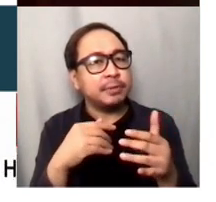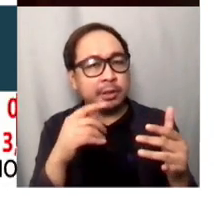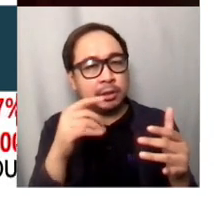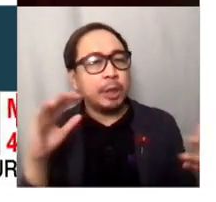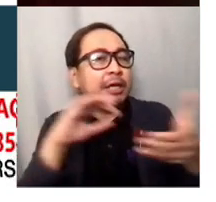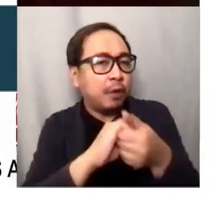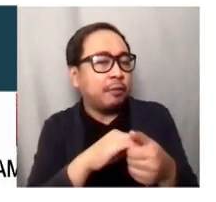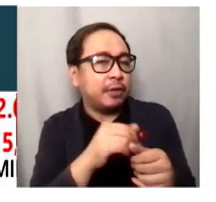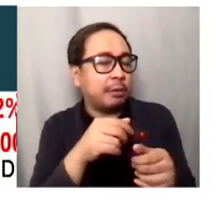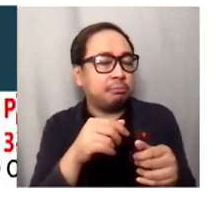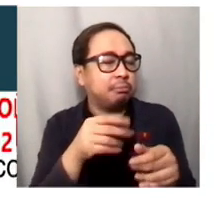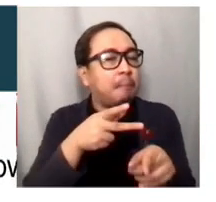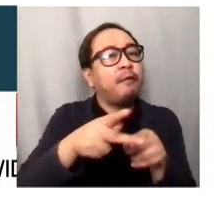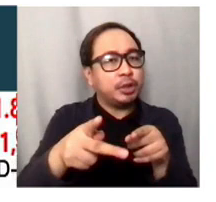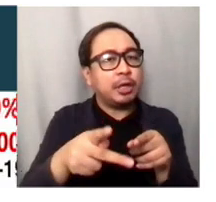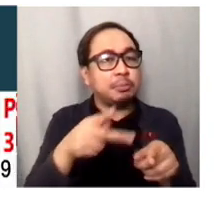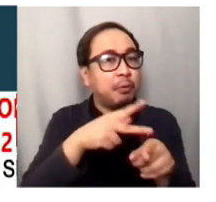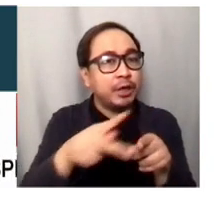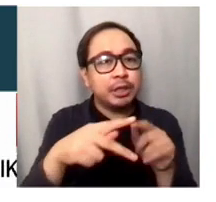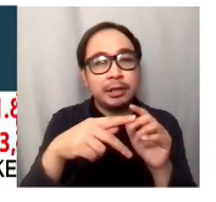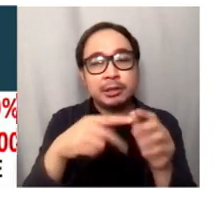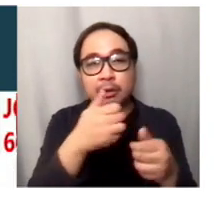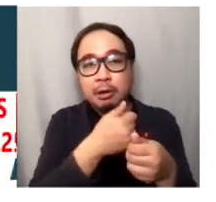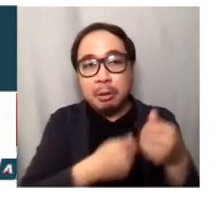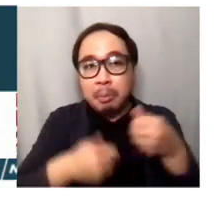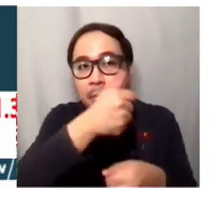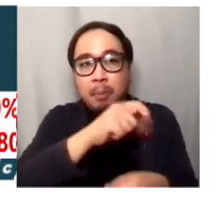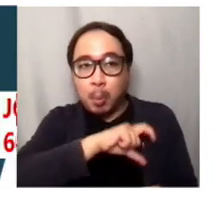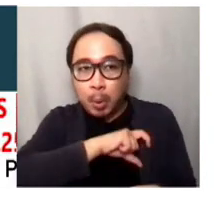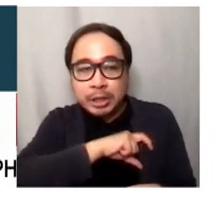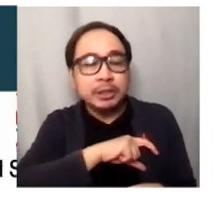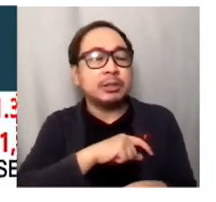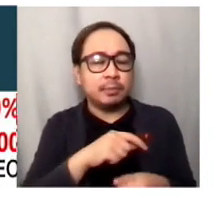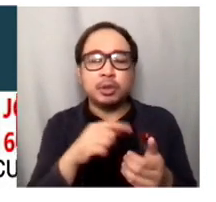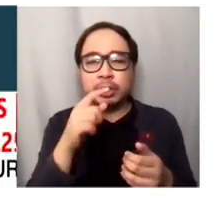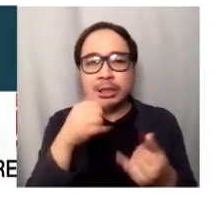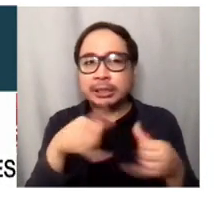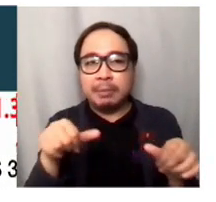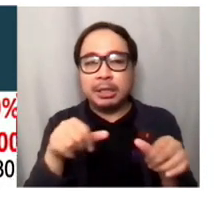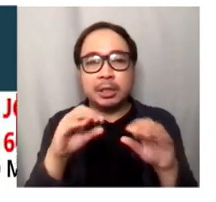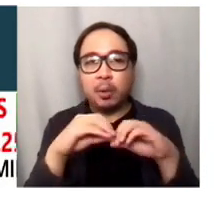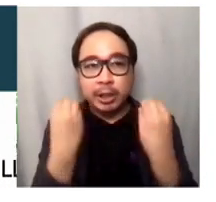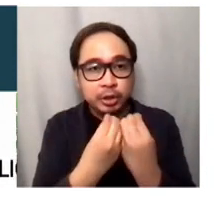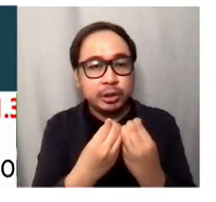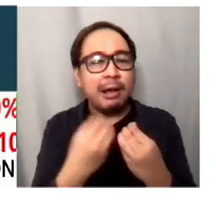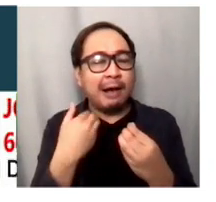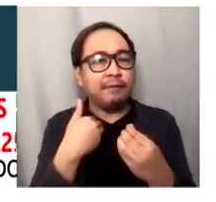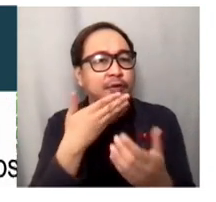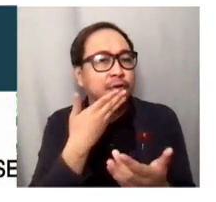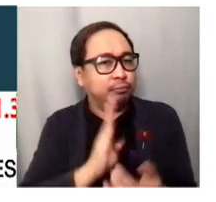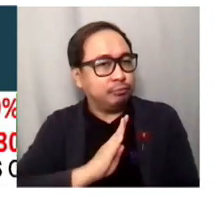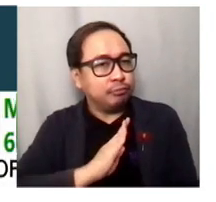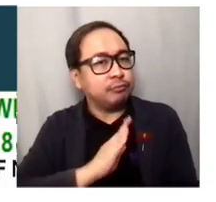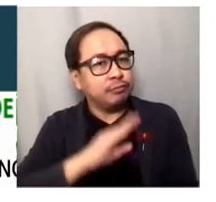They're professional law and police officers. And just like any organization, we have the good guys and